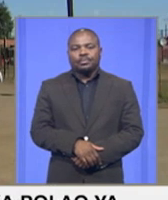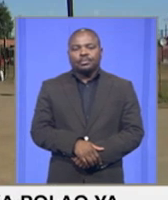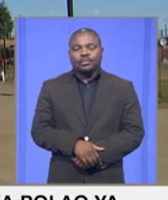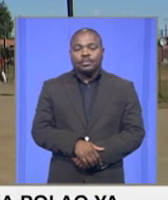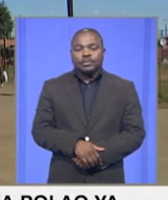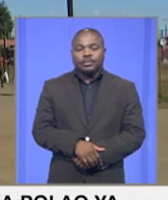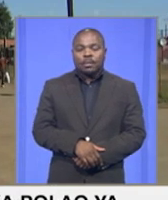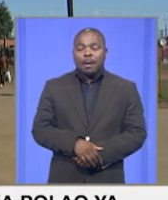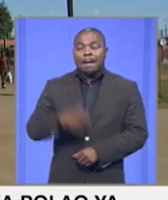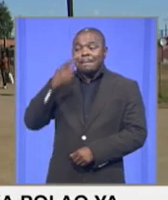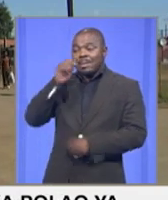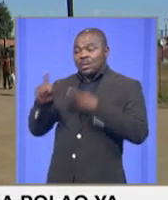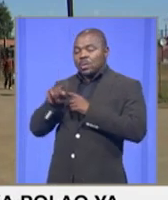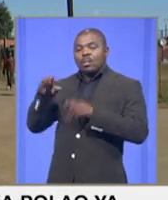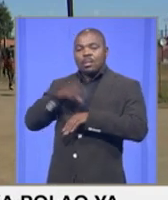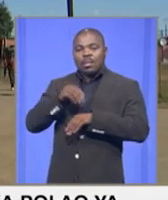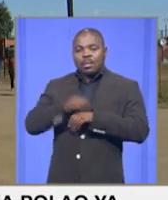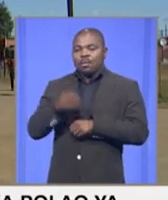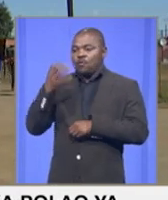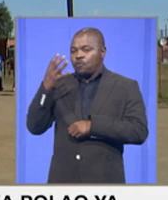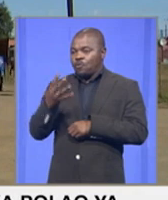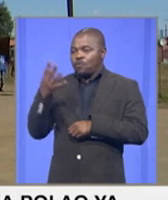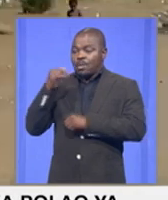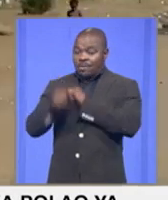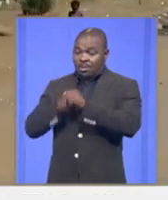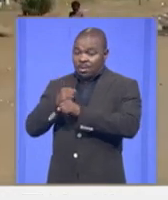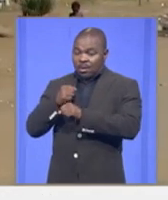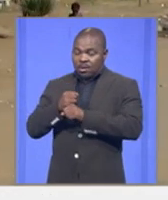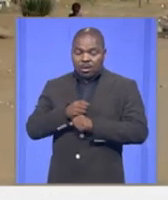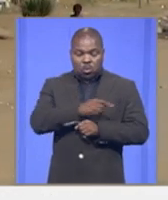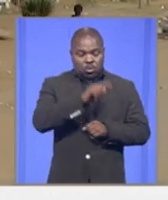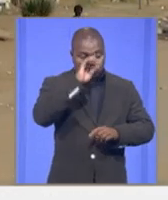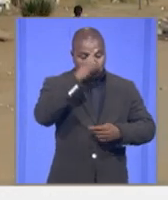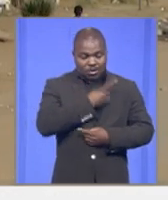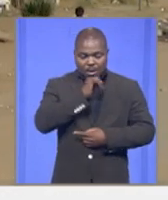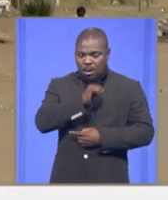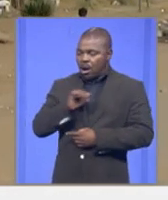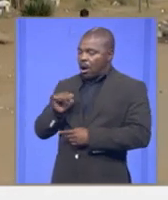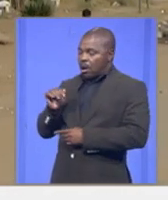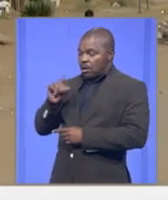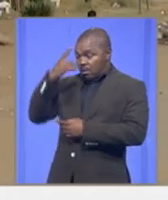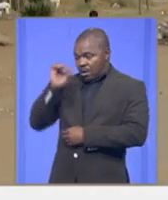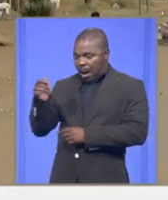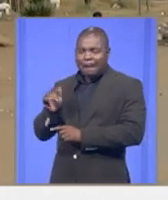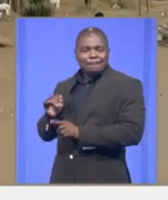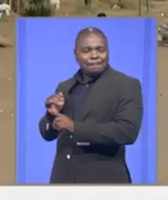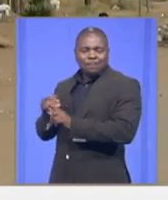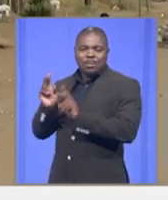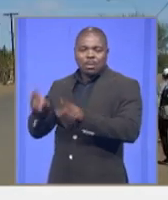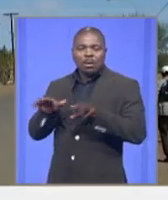Ketsahalo ya polao ya monna ya dilemo di 45 ke moradi yae e tshositse baahi ba sebaka sa